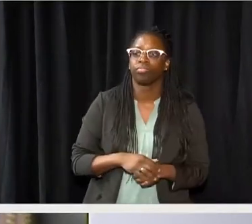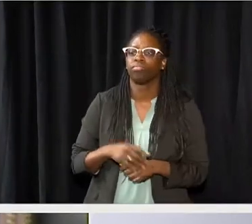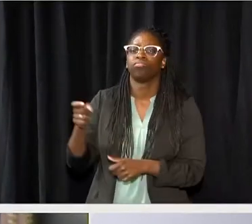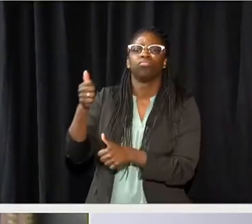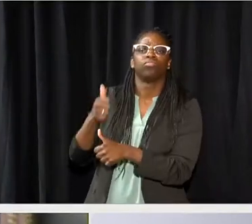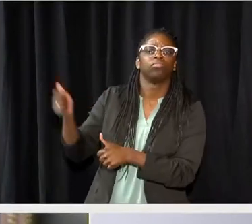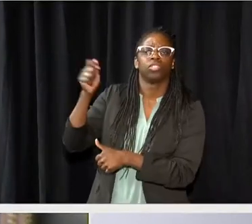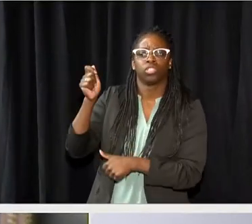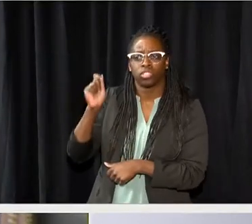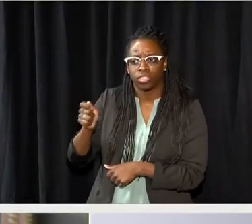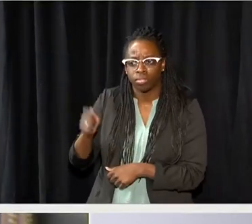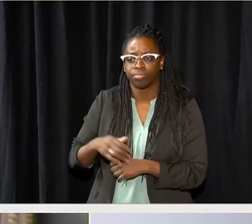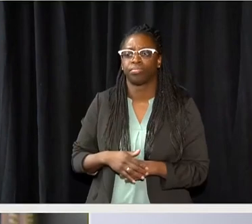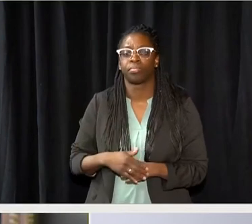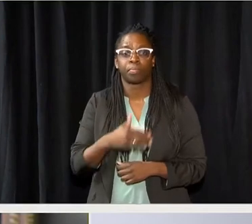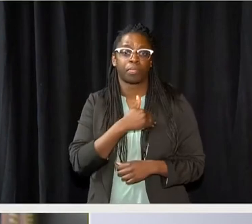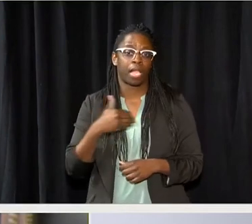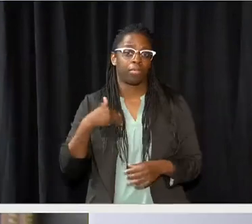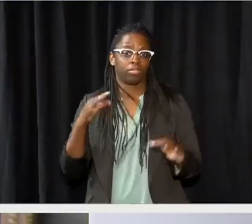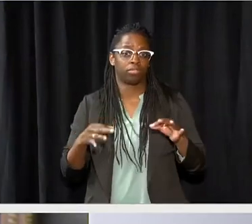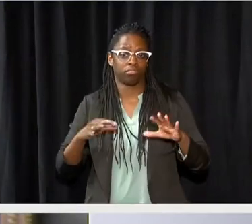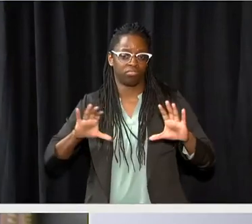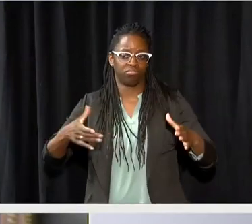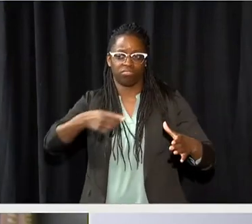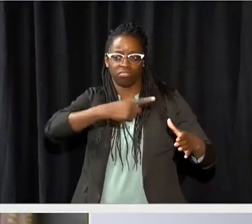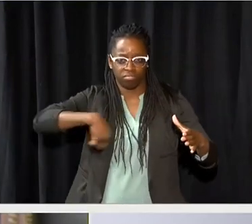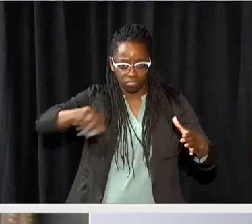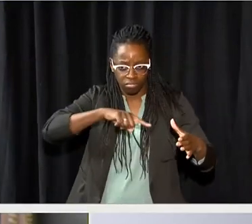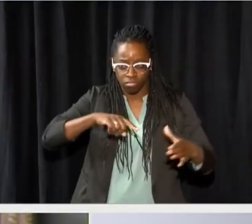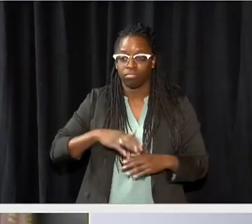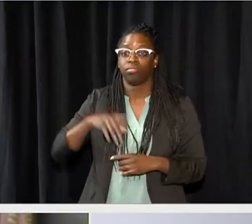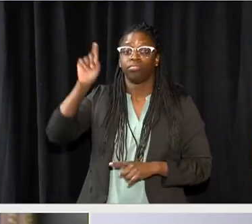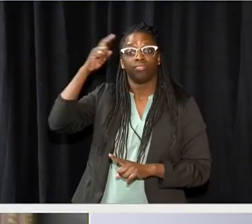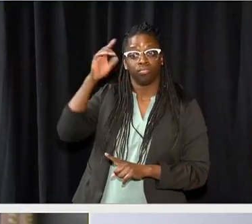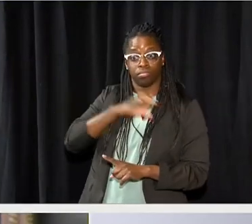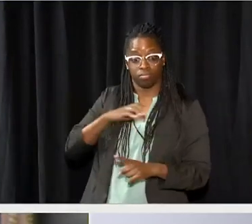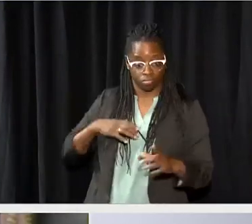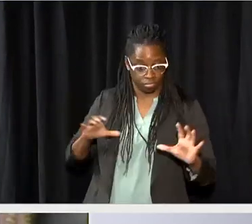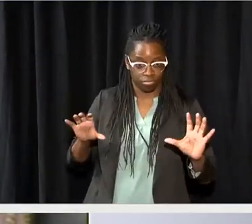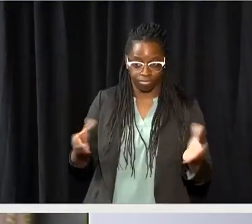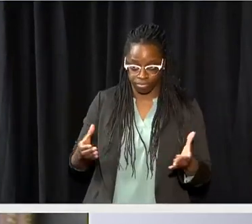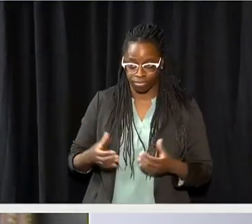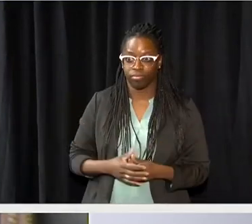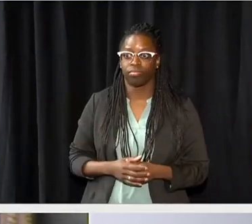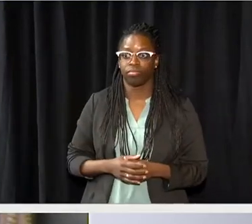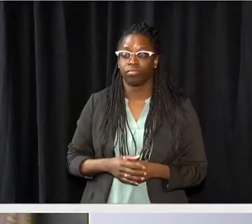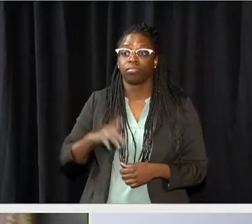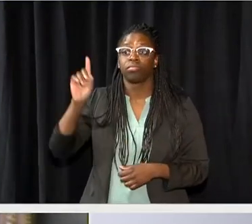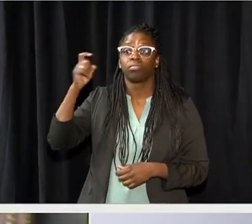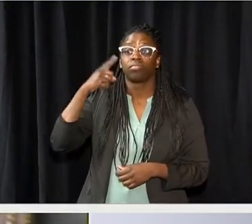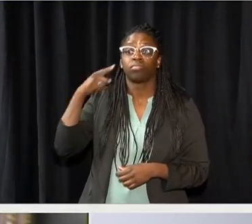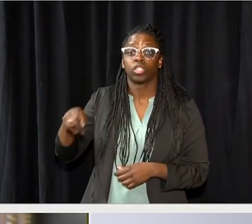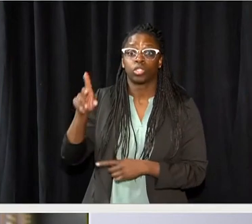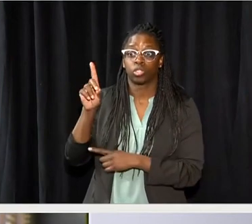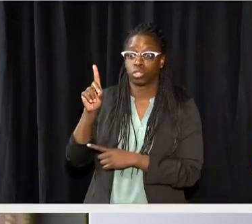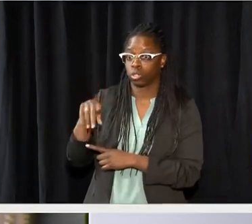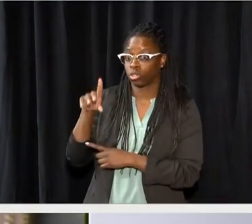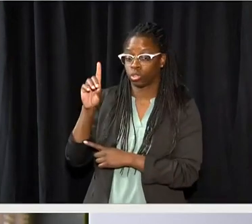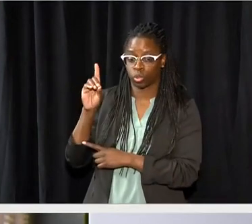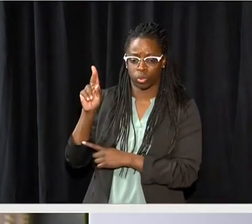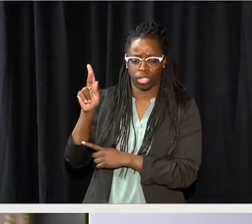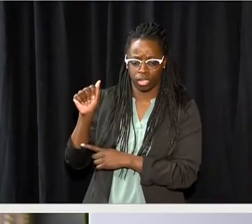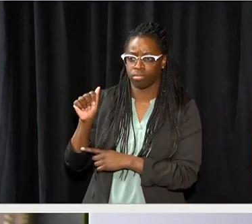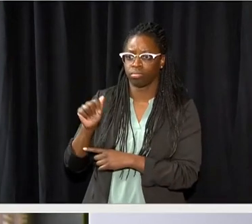Chief Justice Budd, and members of the Judiciary and the Governor's Council. Governor Dukakis,